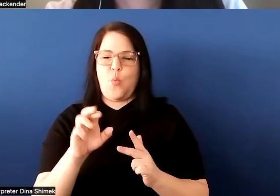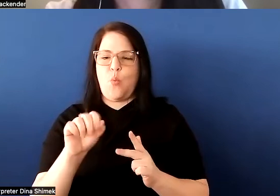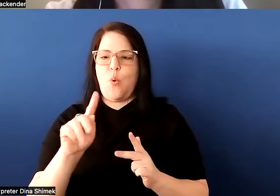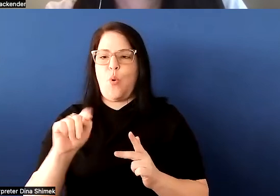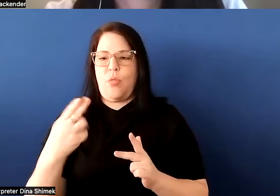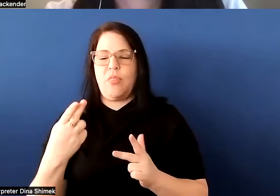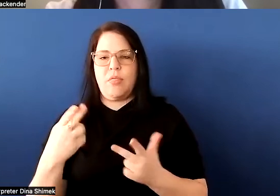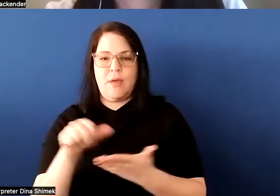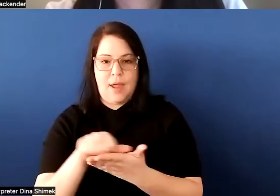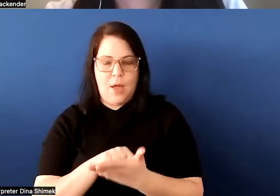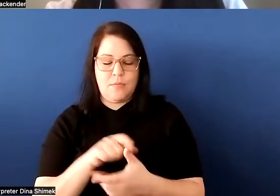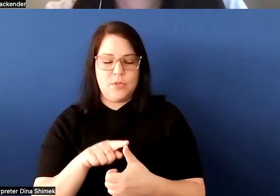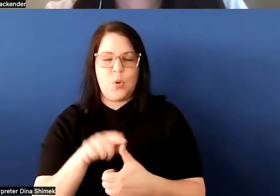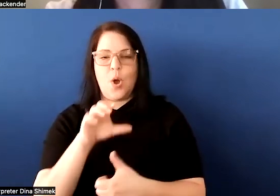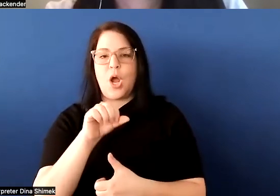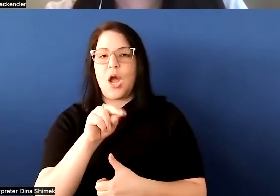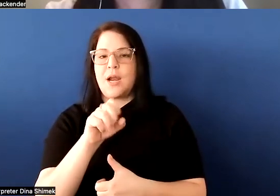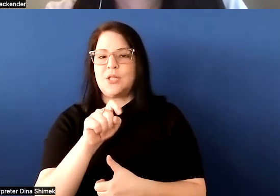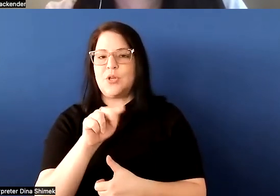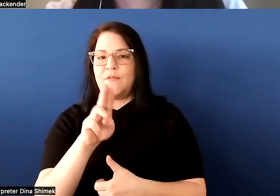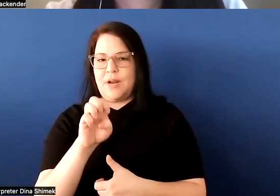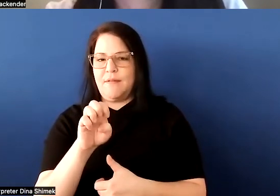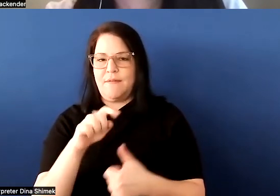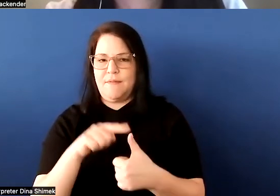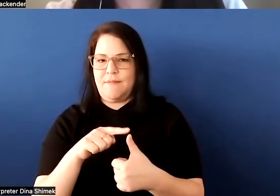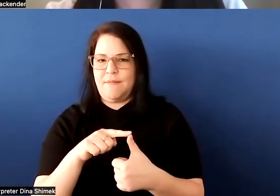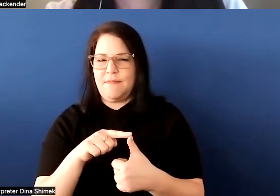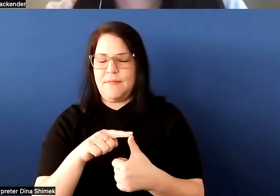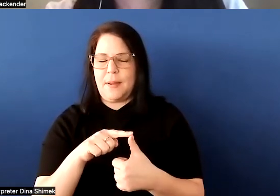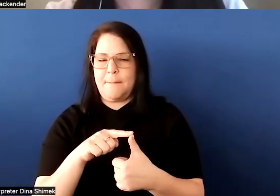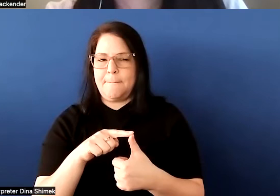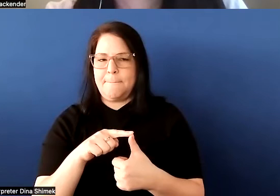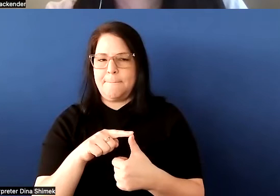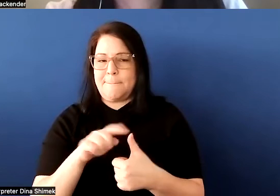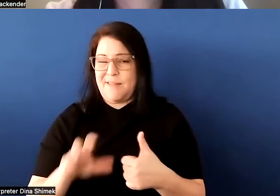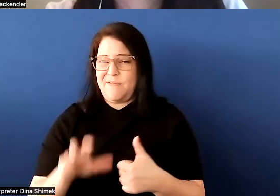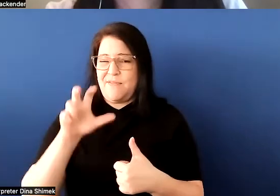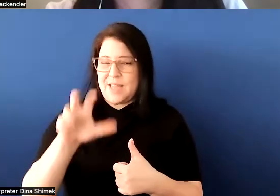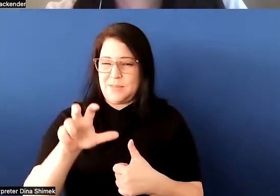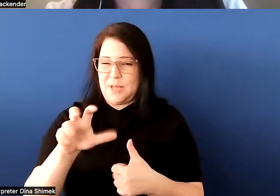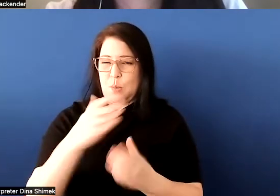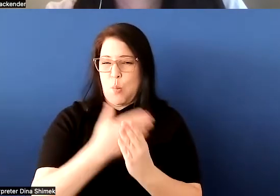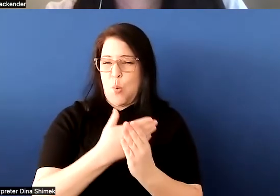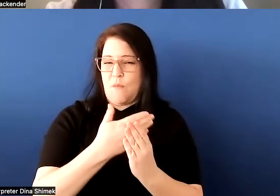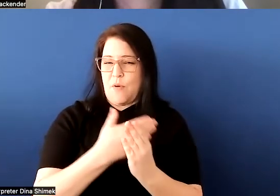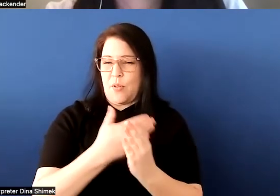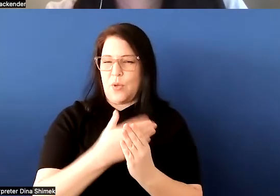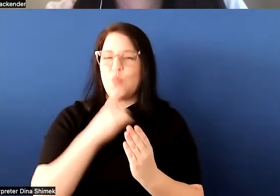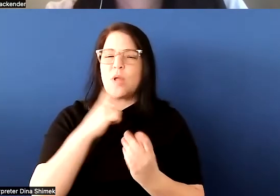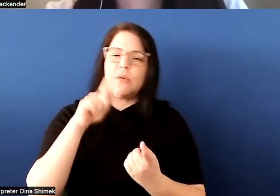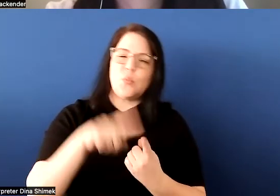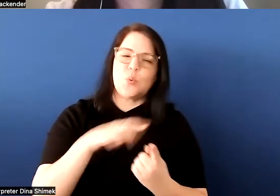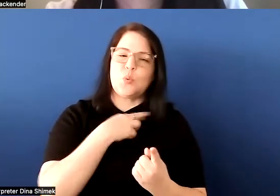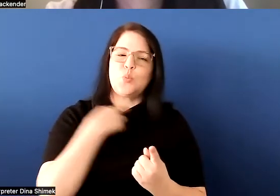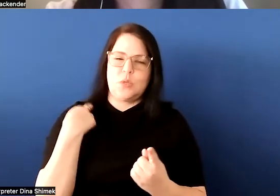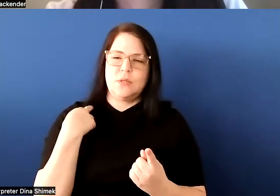conservative account or a conservative investment portfolio is going to have less risk, and